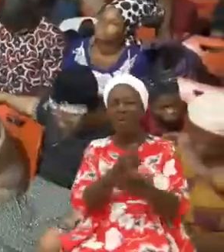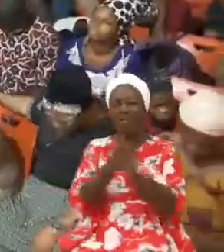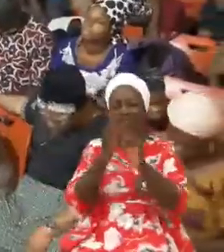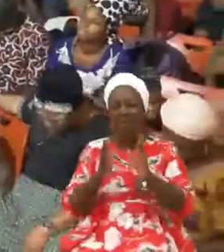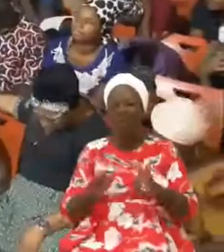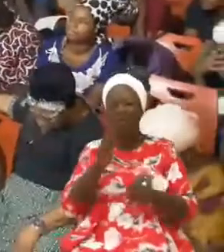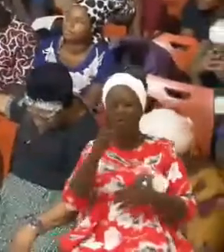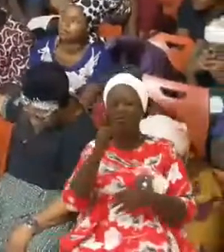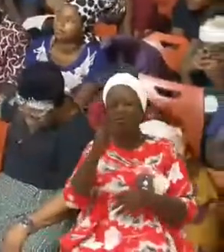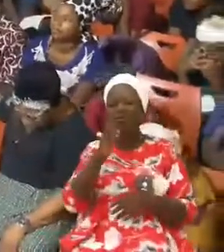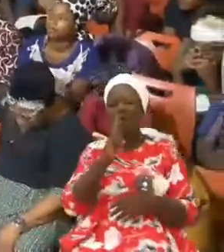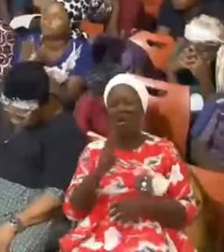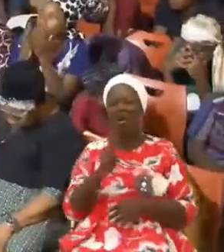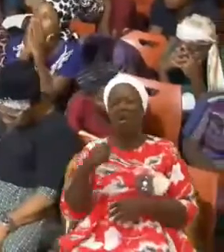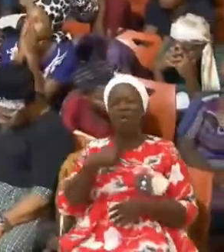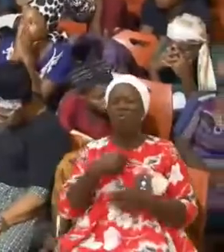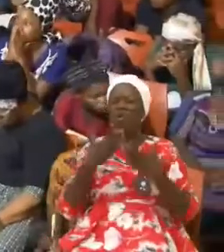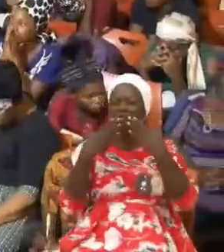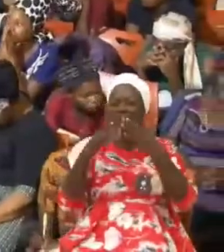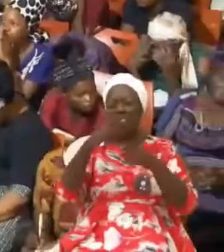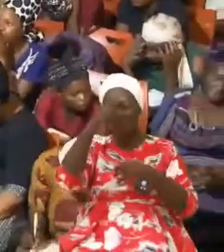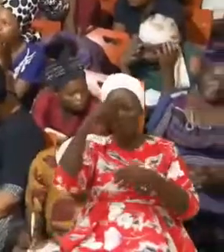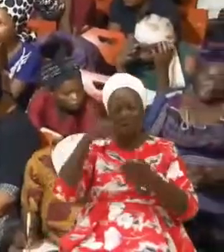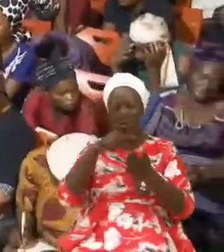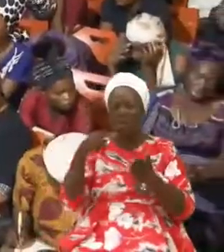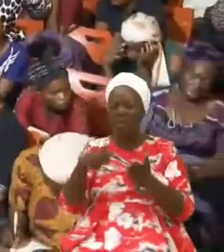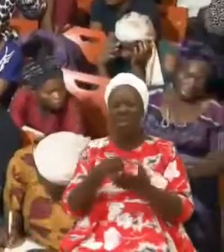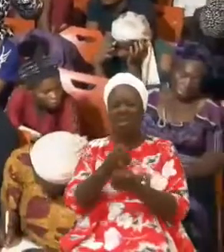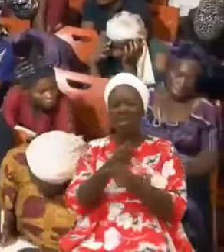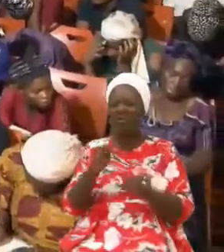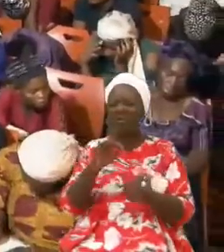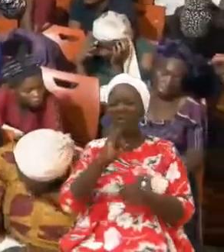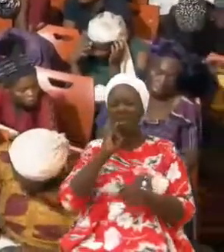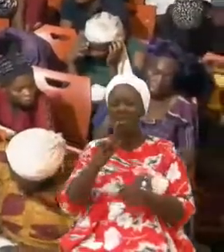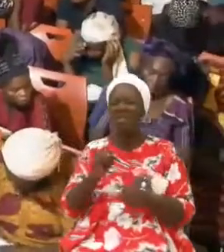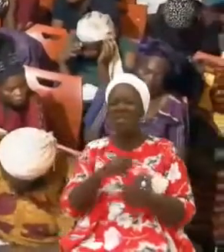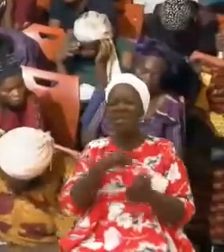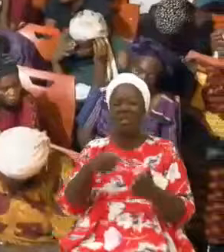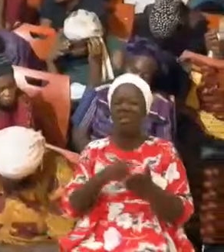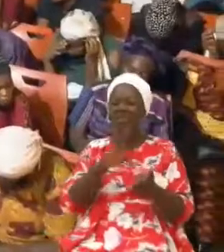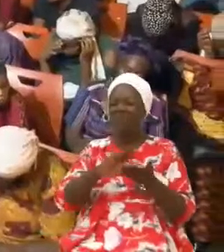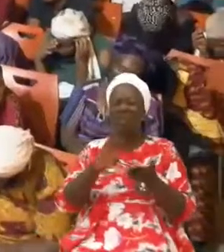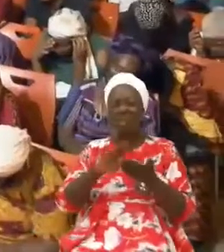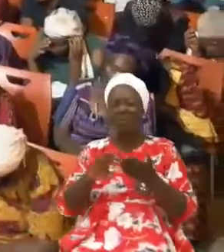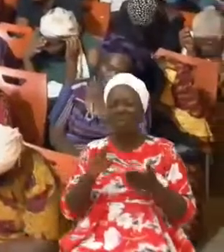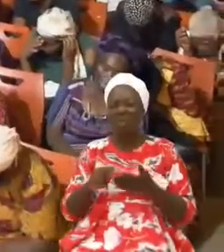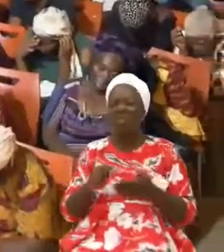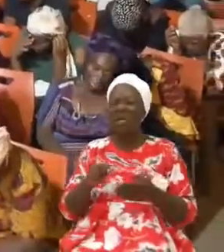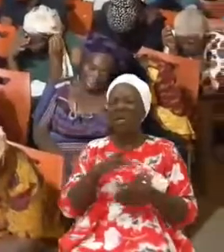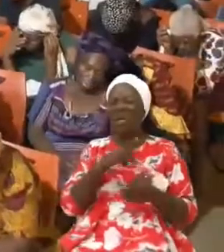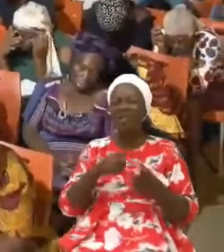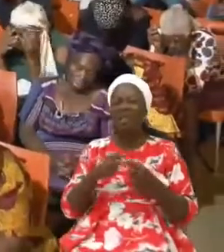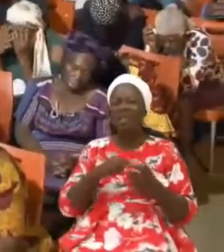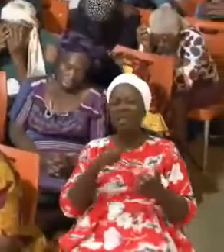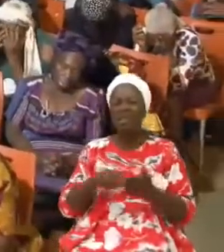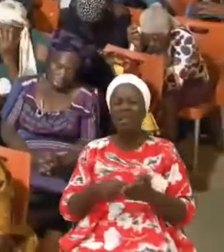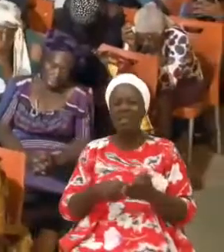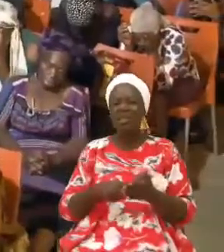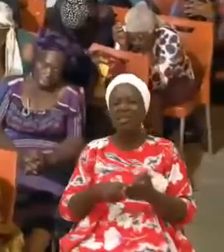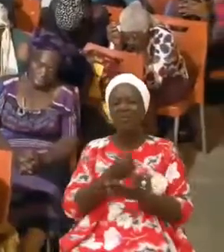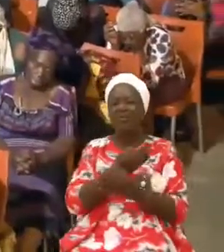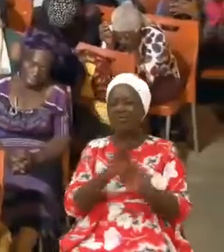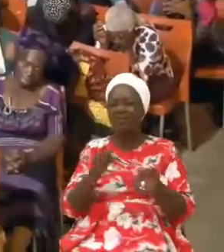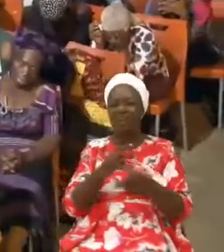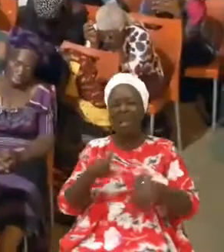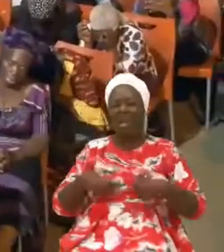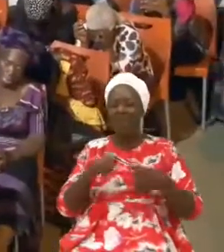a ready Savior you are. We thank you because this salvation, this forgiveness,